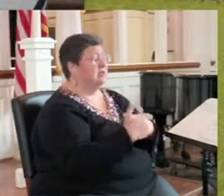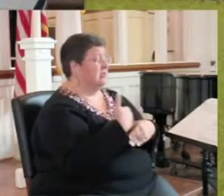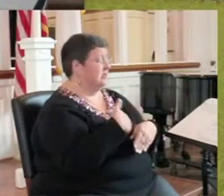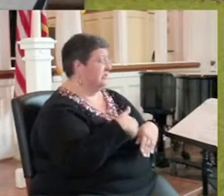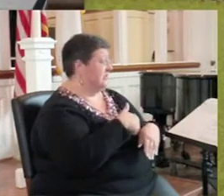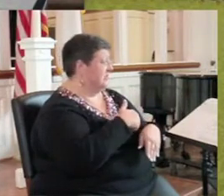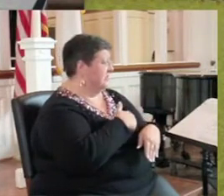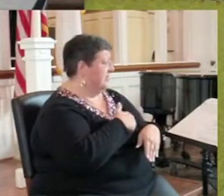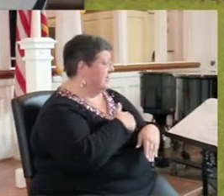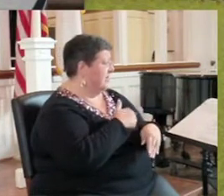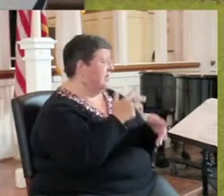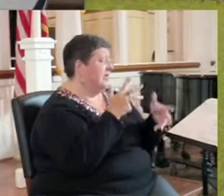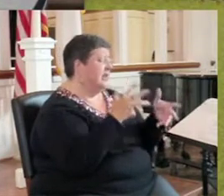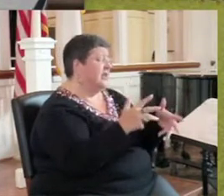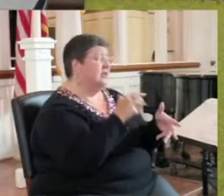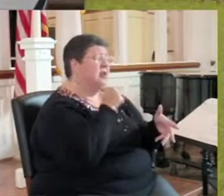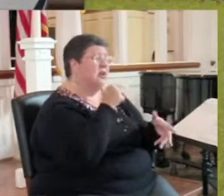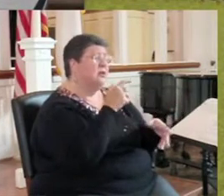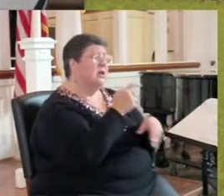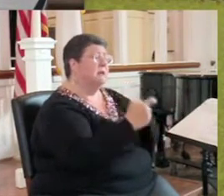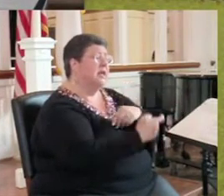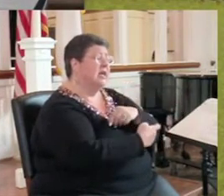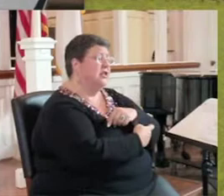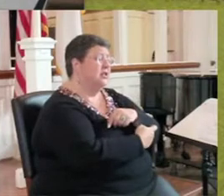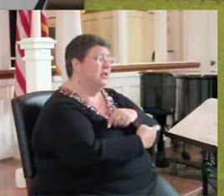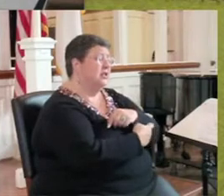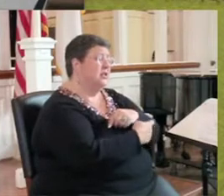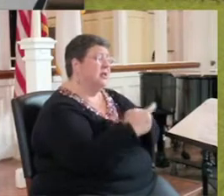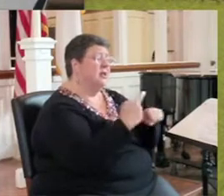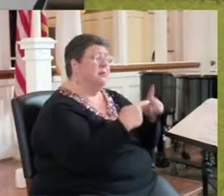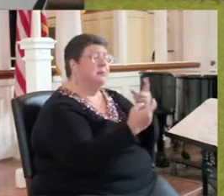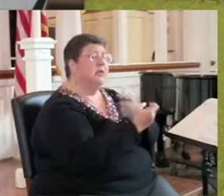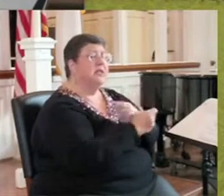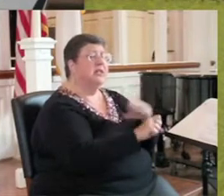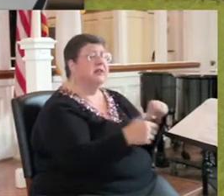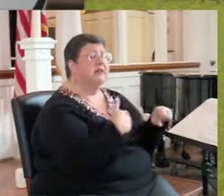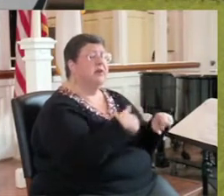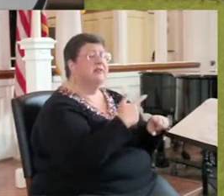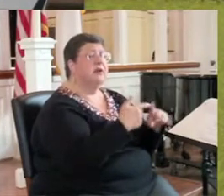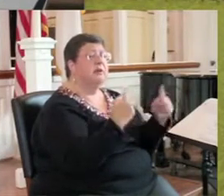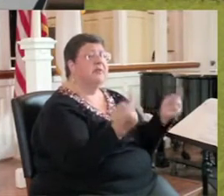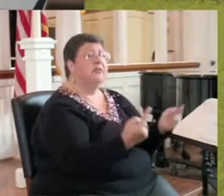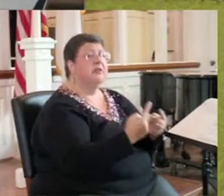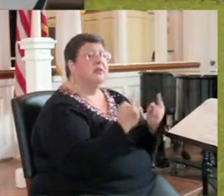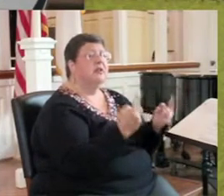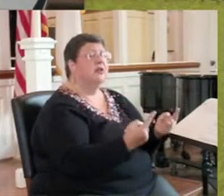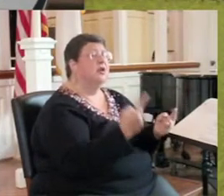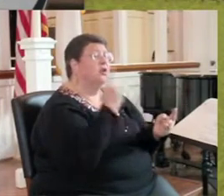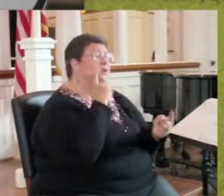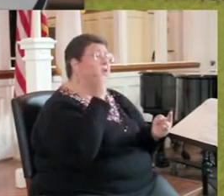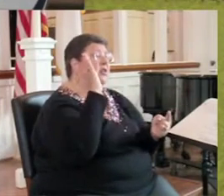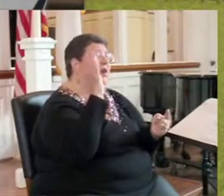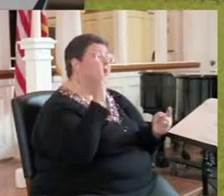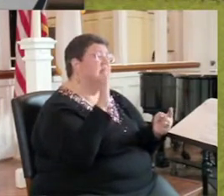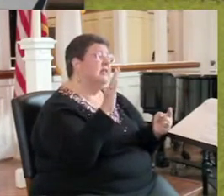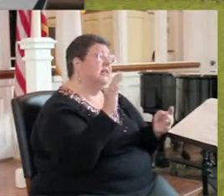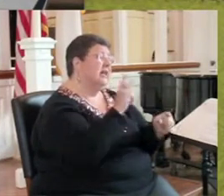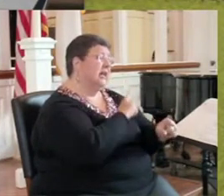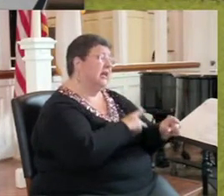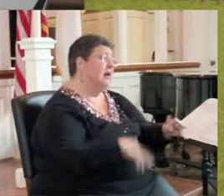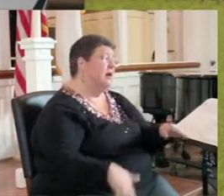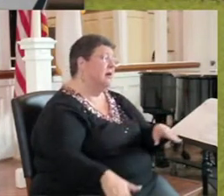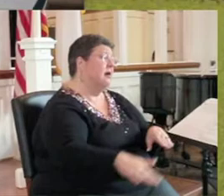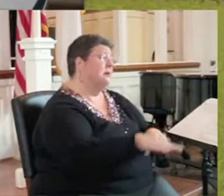against us. And lead us not into temptation, but deliver us from evil. For thine is the